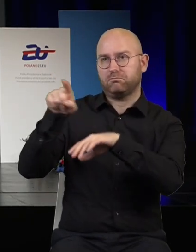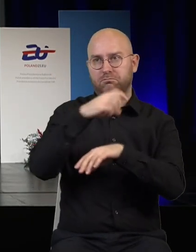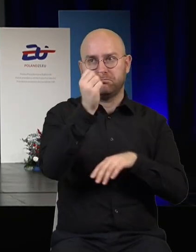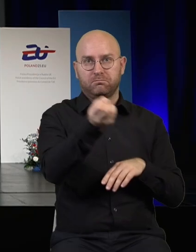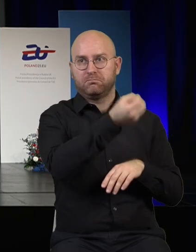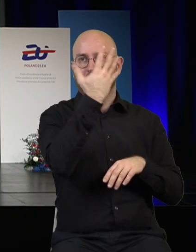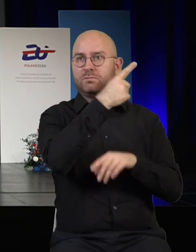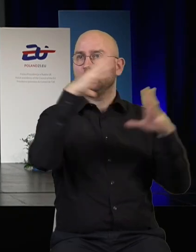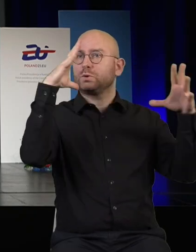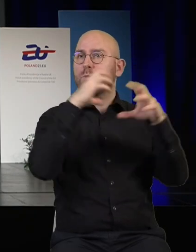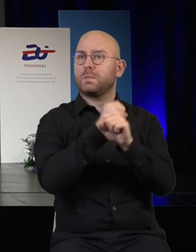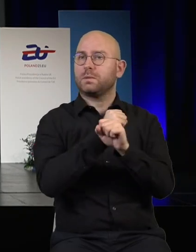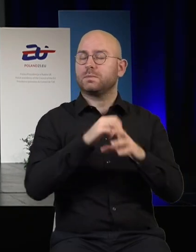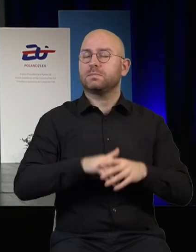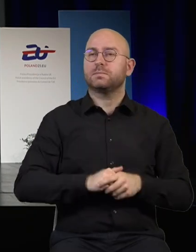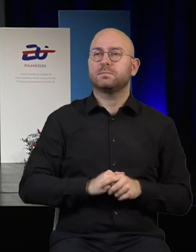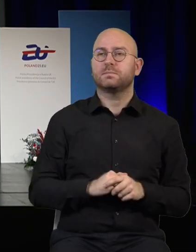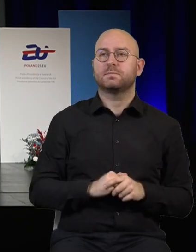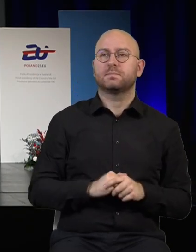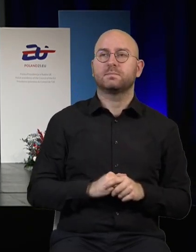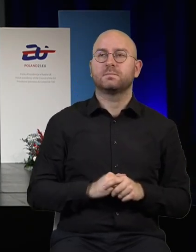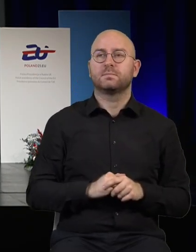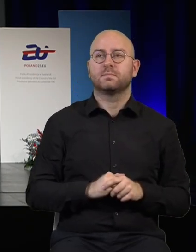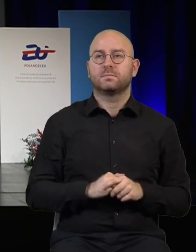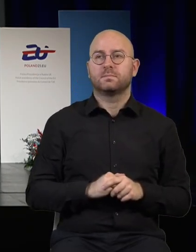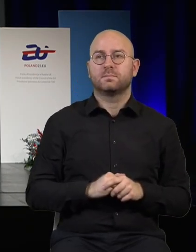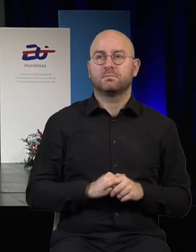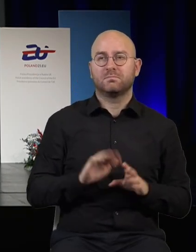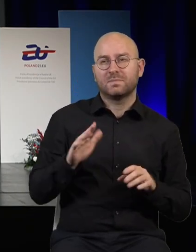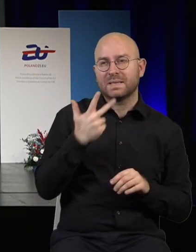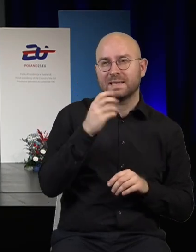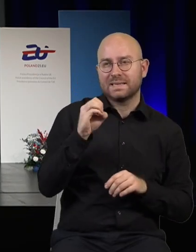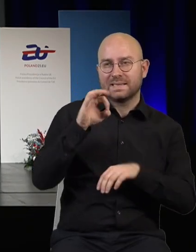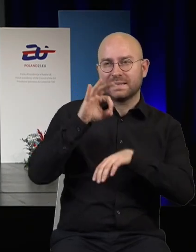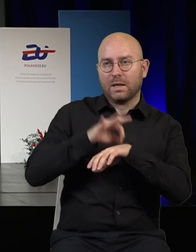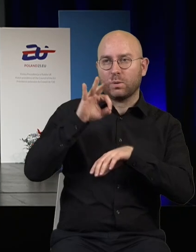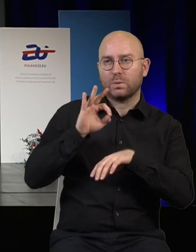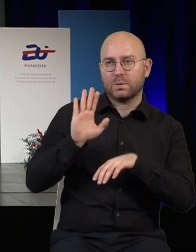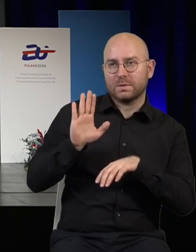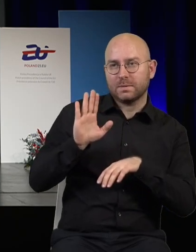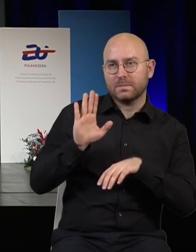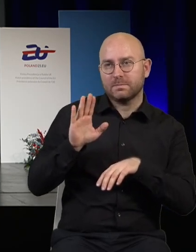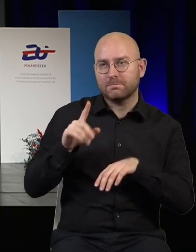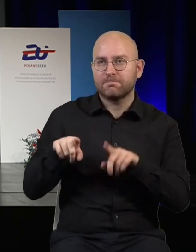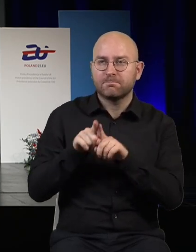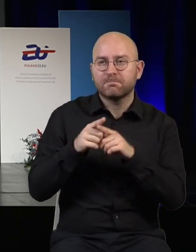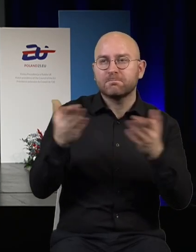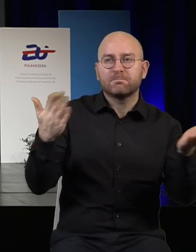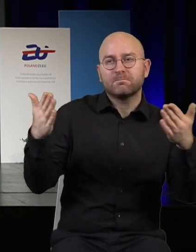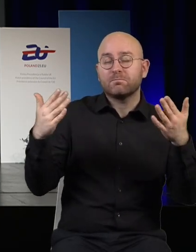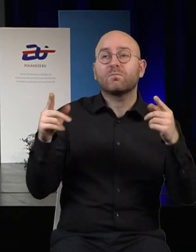Last 30 seconds for each of you to sum up our discussion. You can see it also